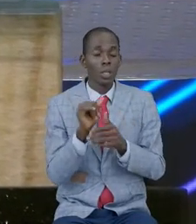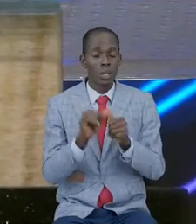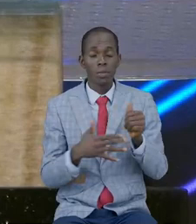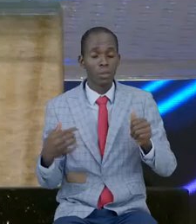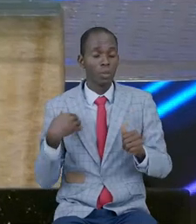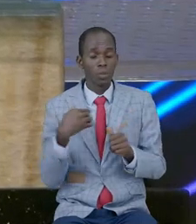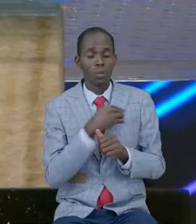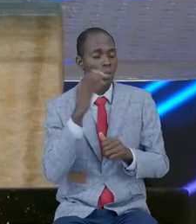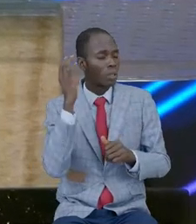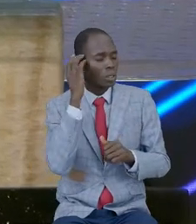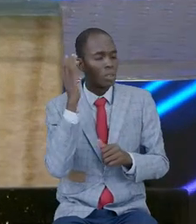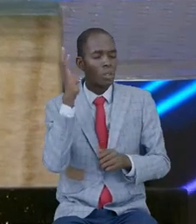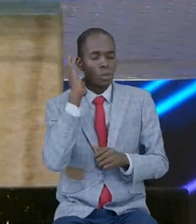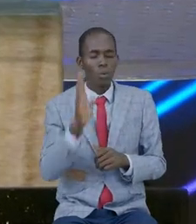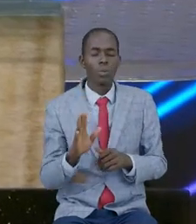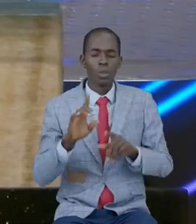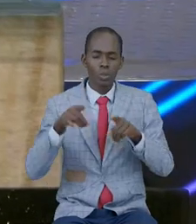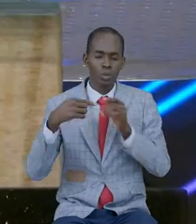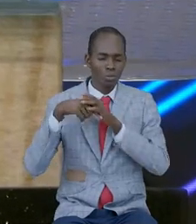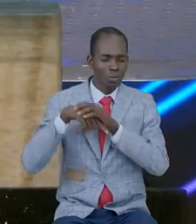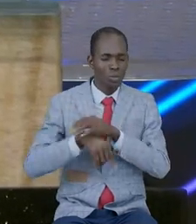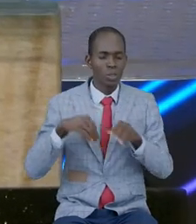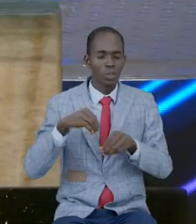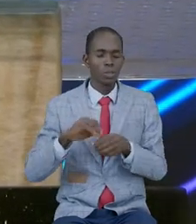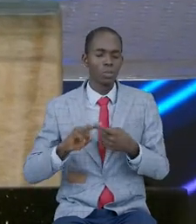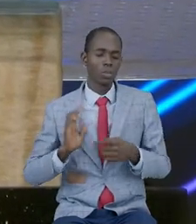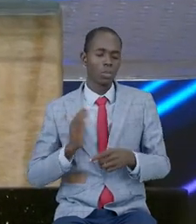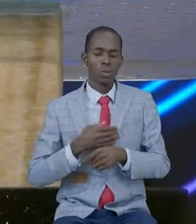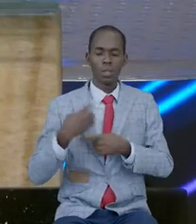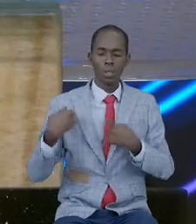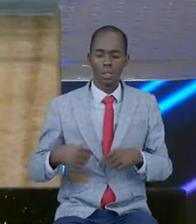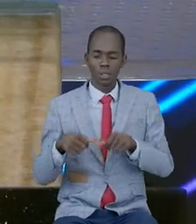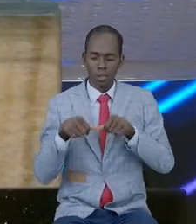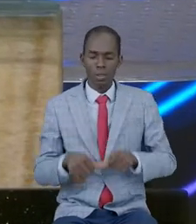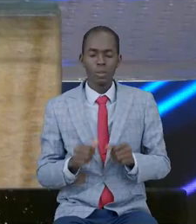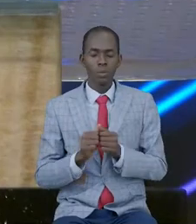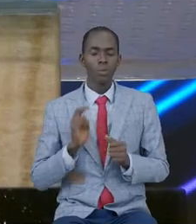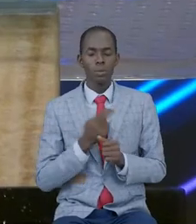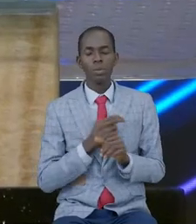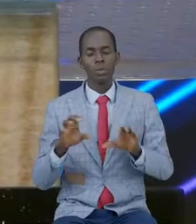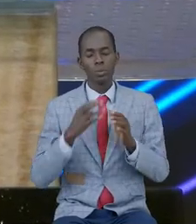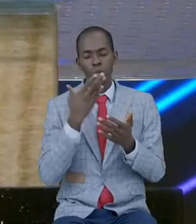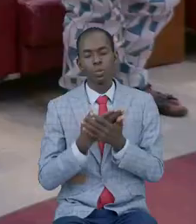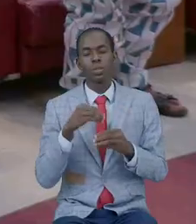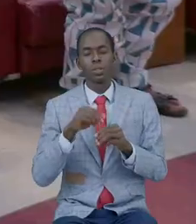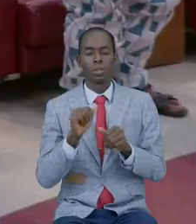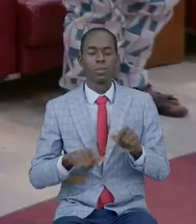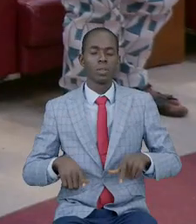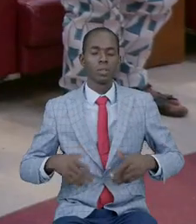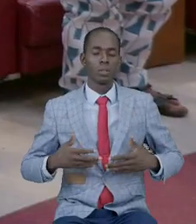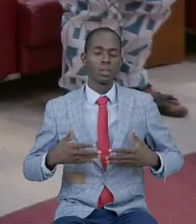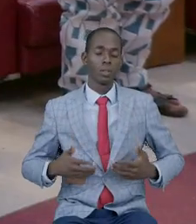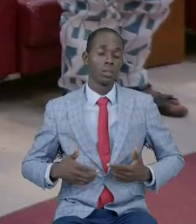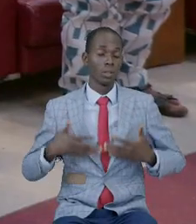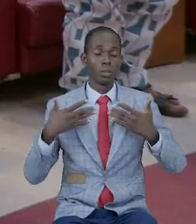hear will penetrate our heart abide with us and do good in every life thank you